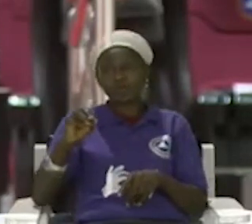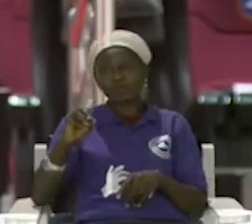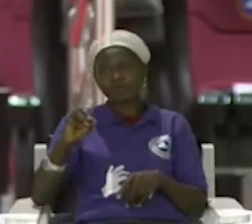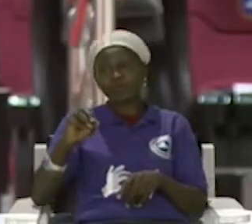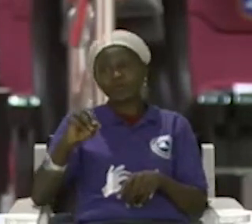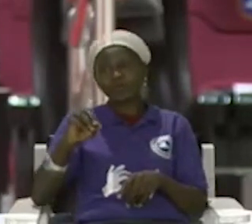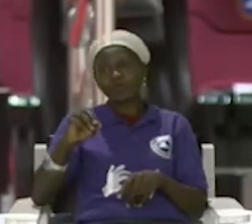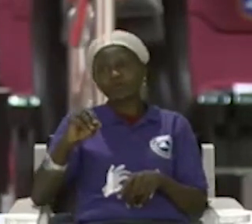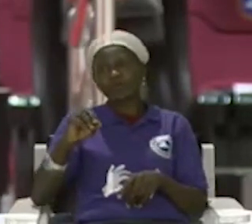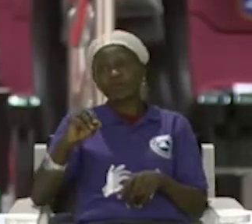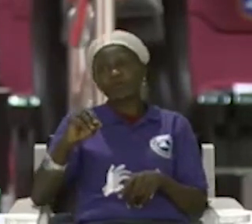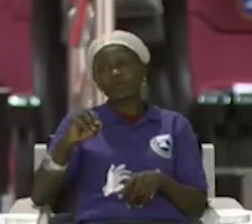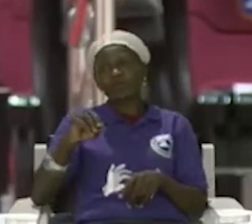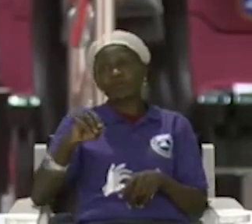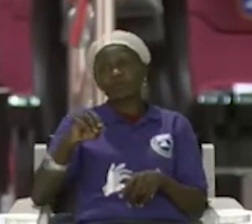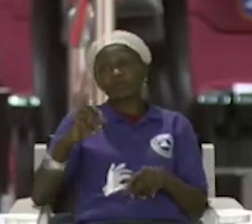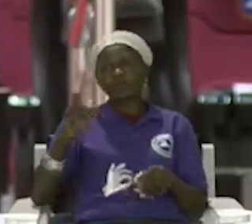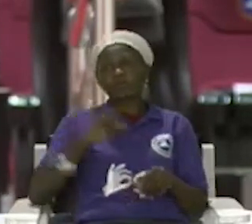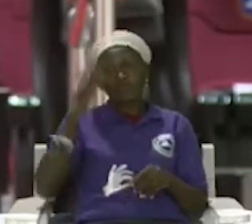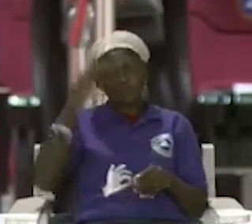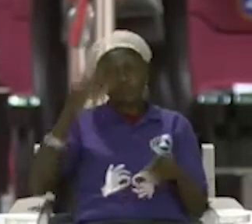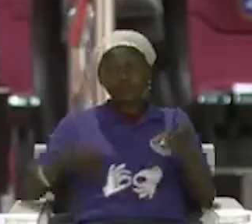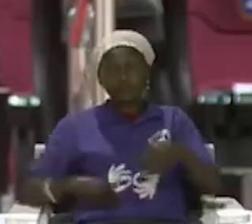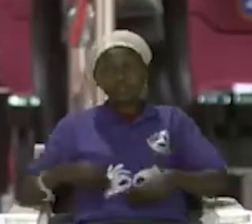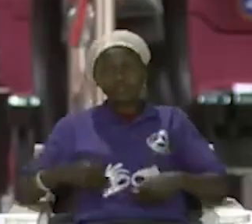the youthful energy.